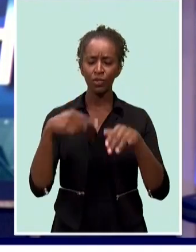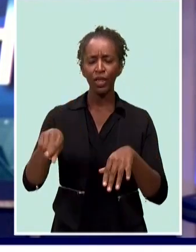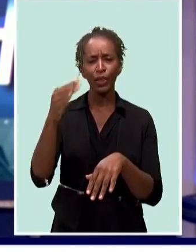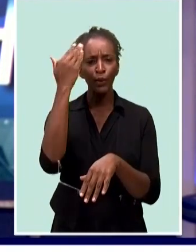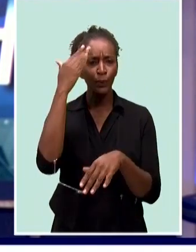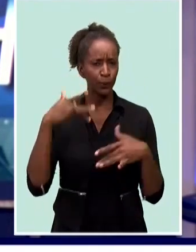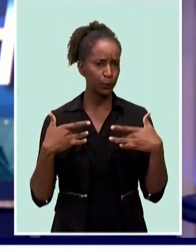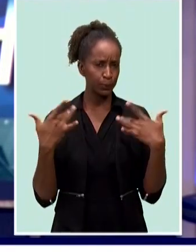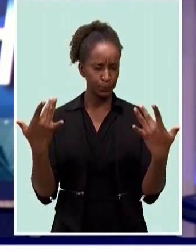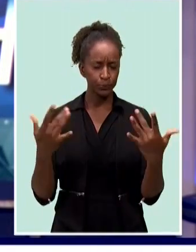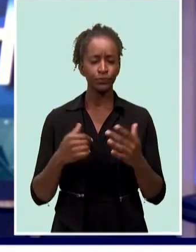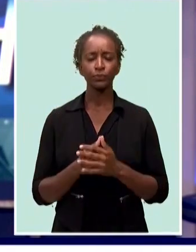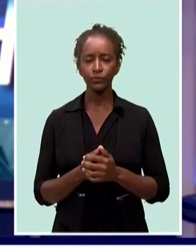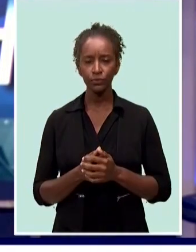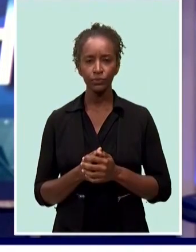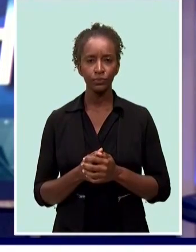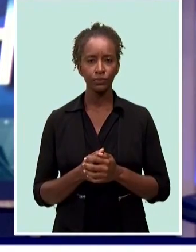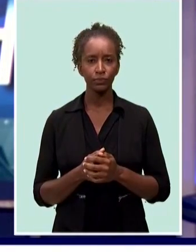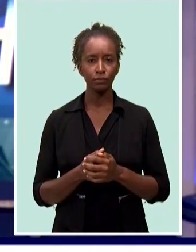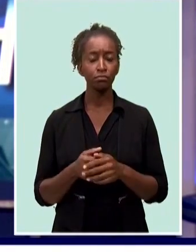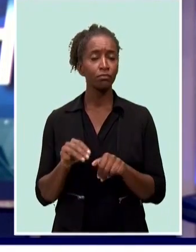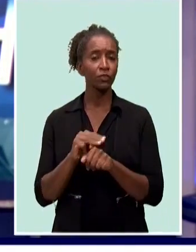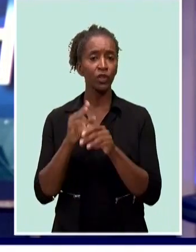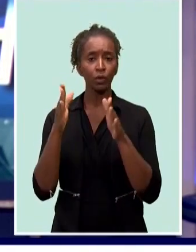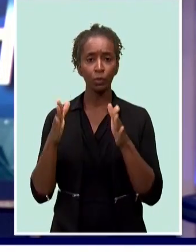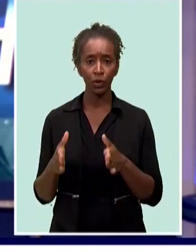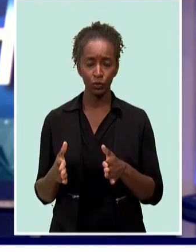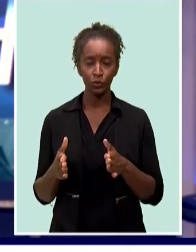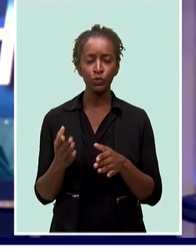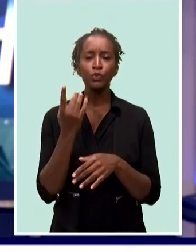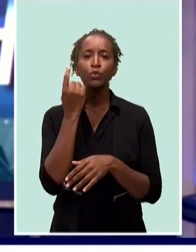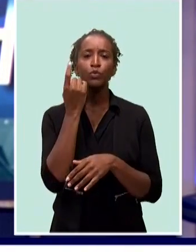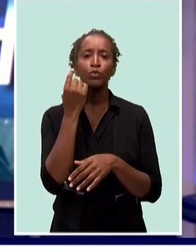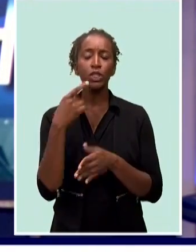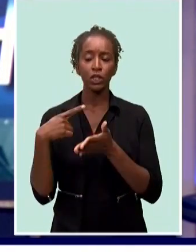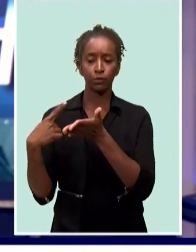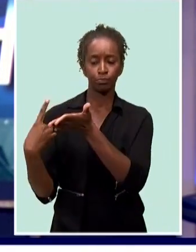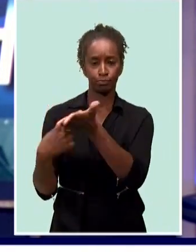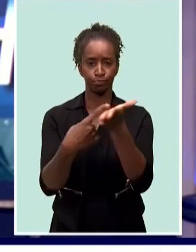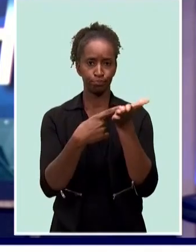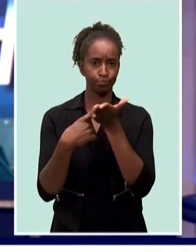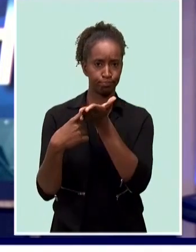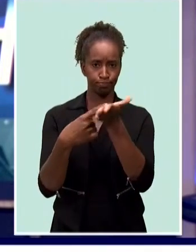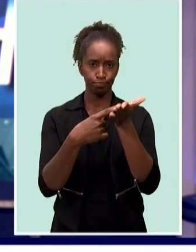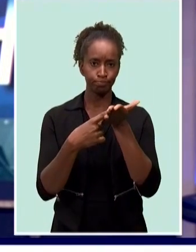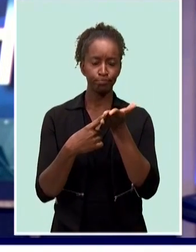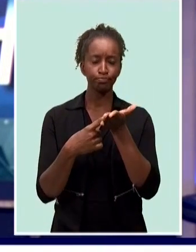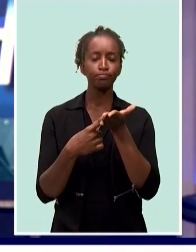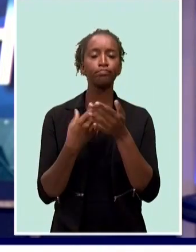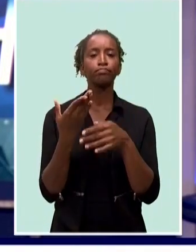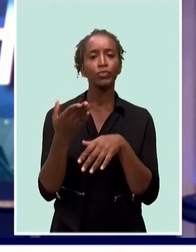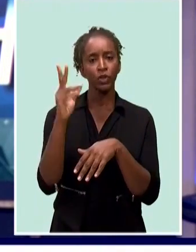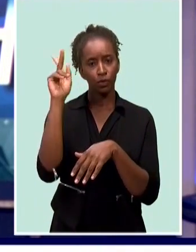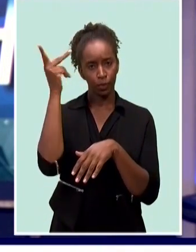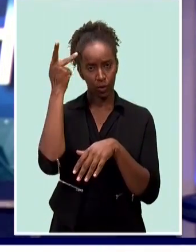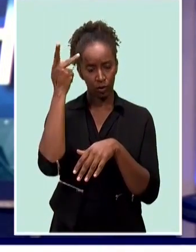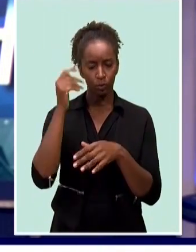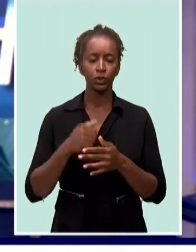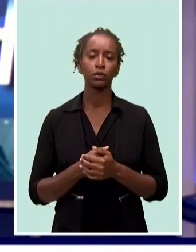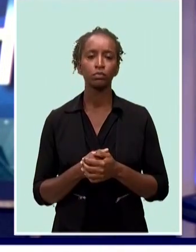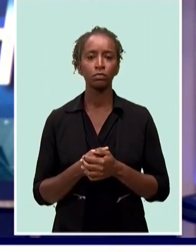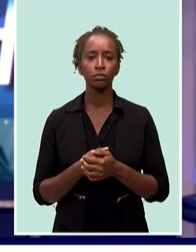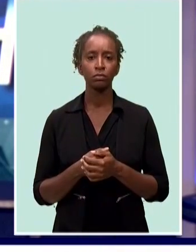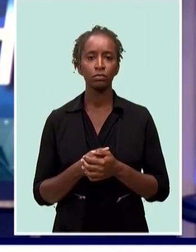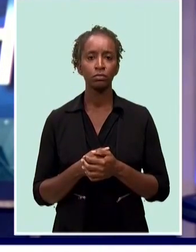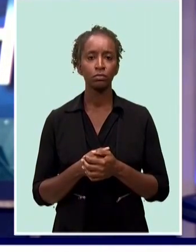Public Affairs, Senator Lucille Moe. Senator Moe was leading off debate on the Control of Disposable Plastics Bill 2019, which was passed in the